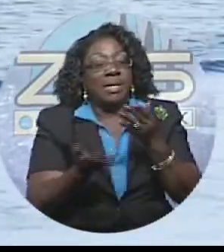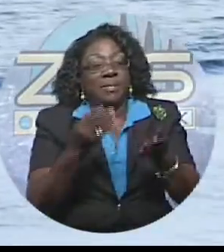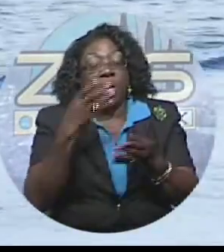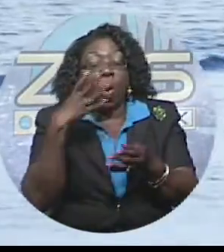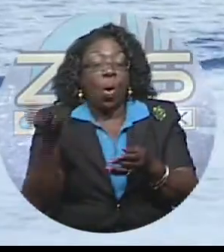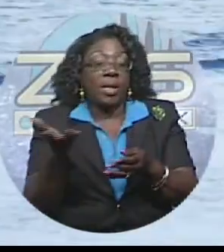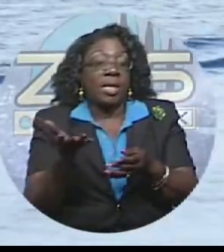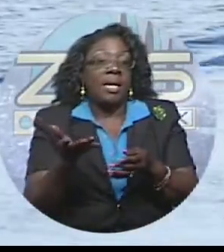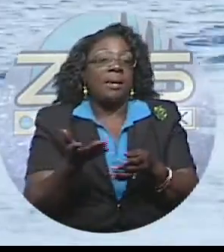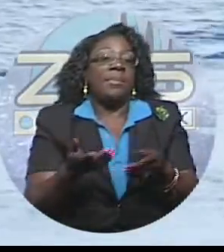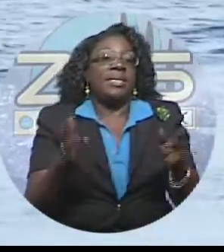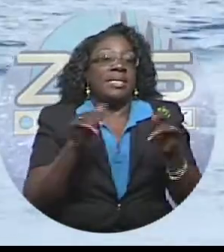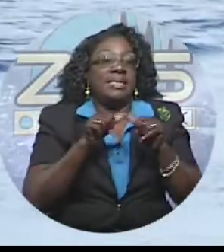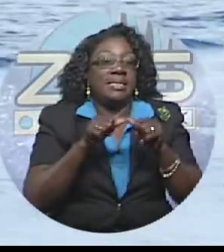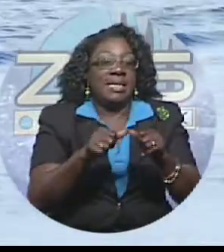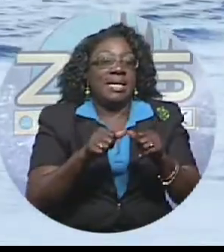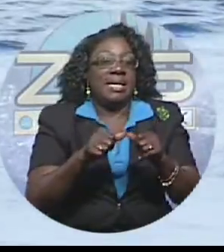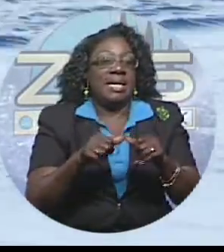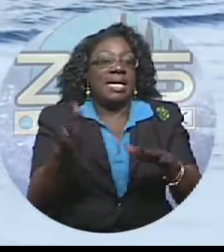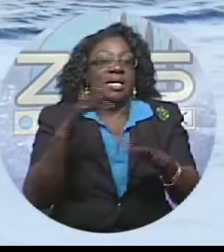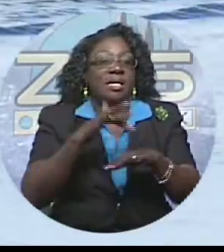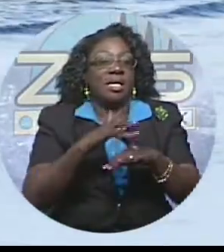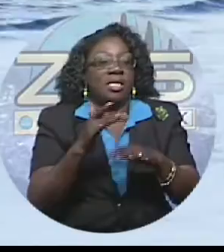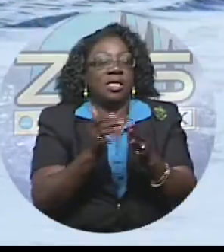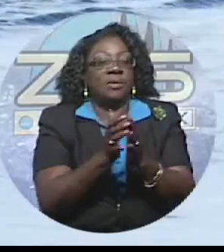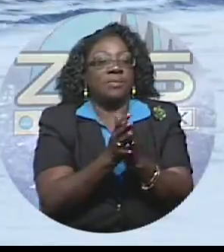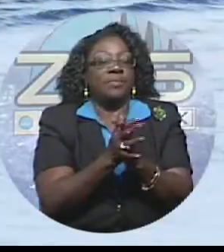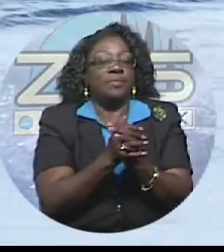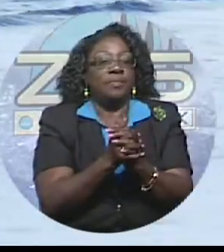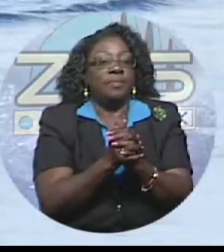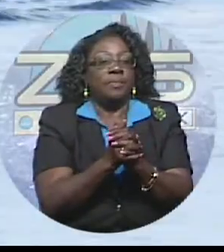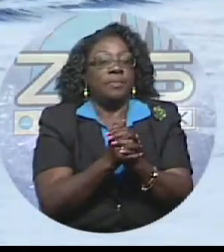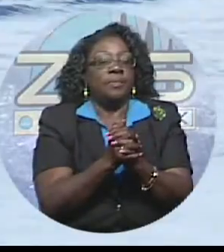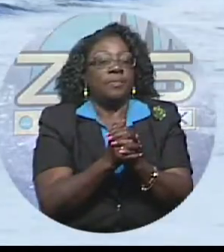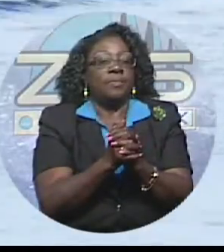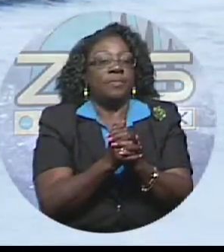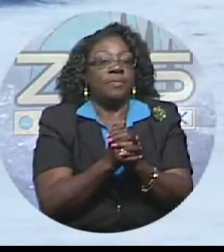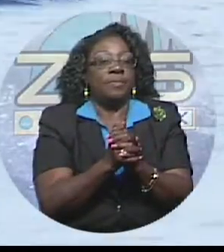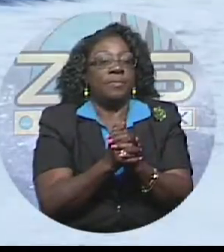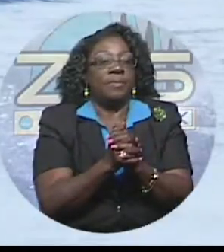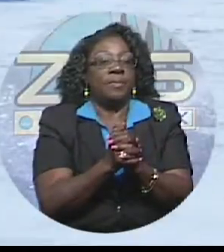being out of touch. Keisha Adderley for the BTC Island Connection.